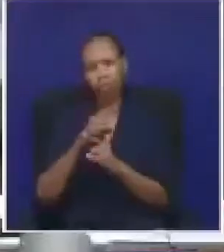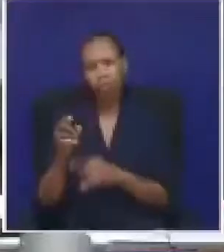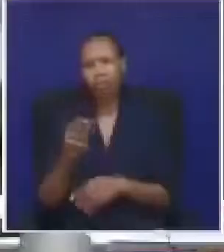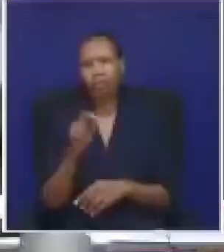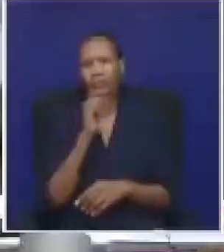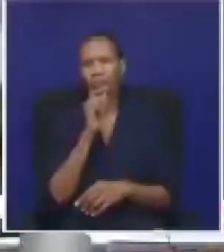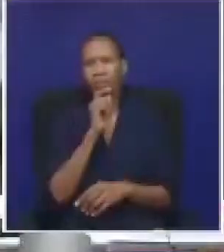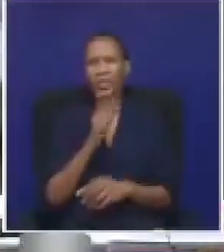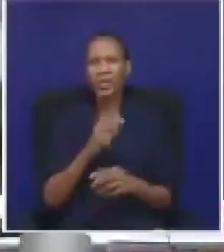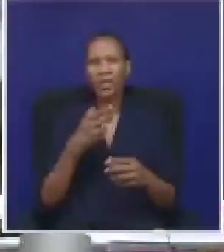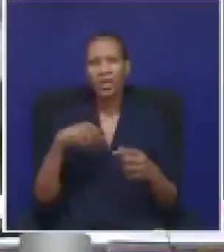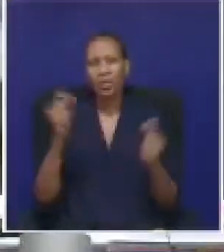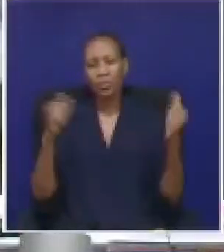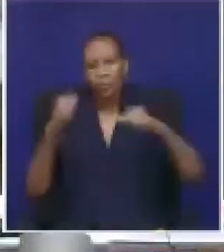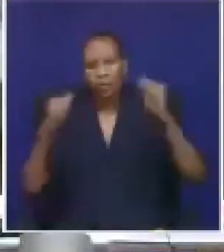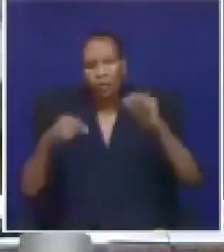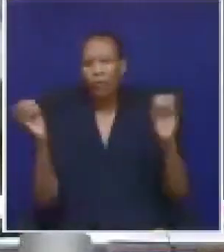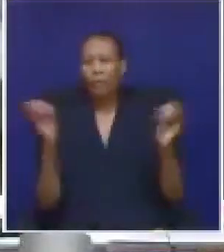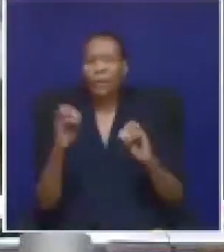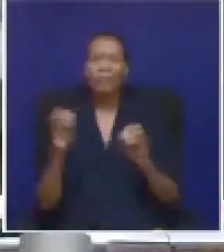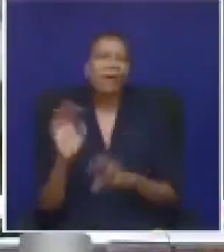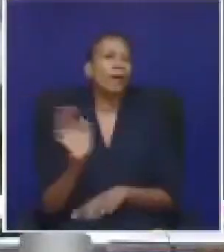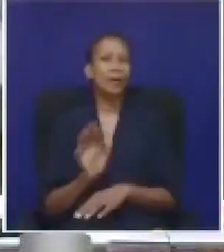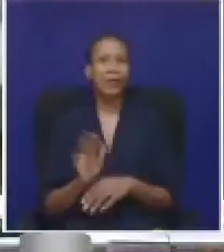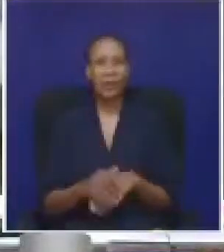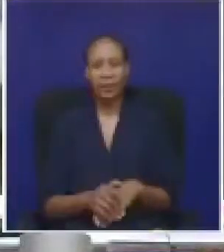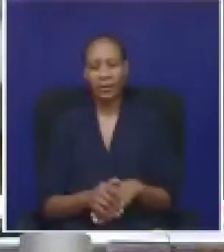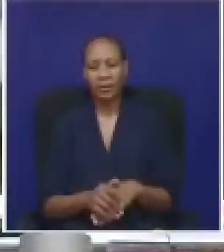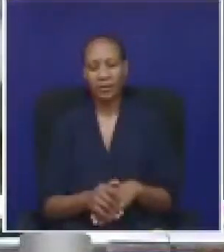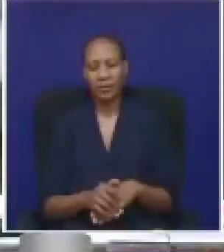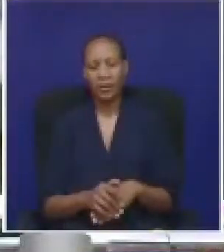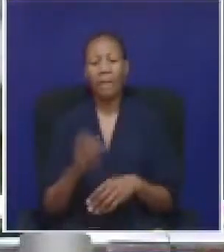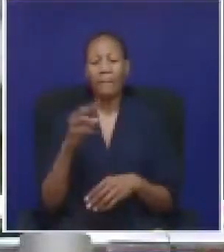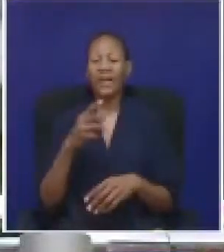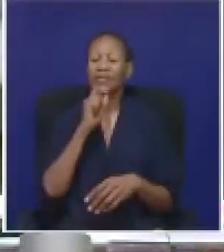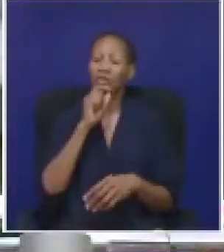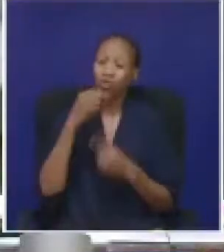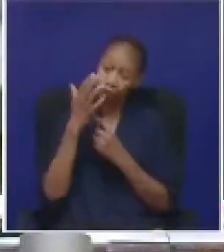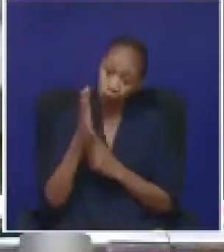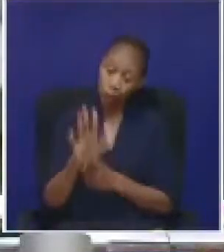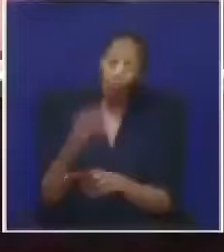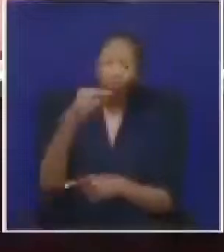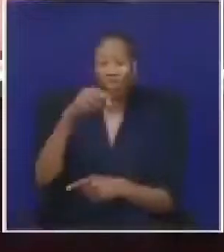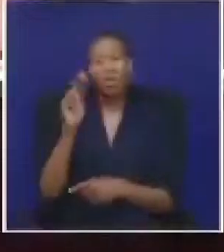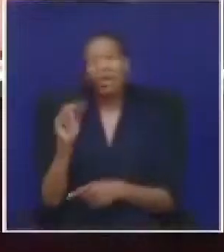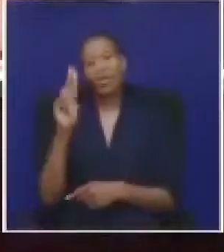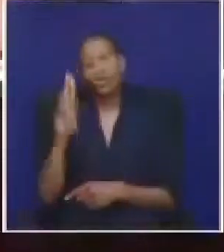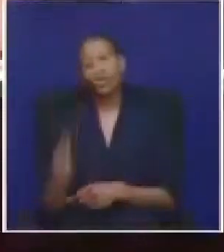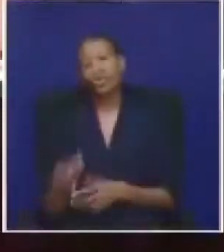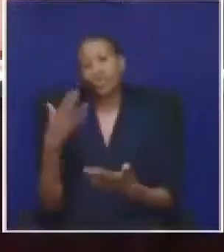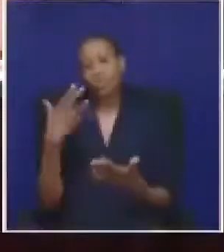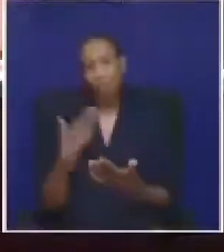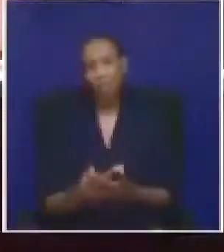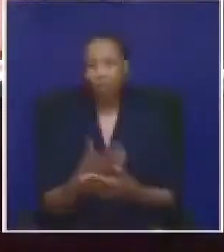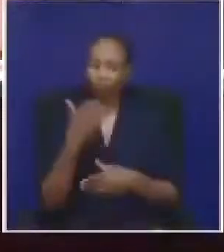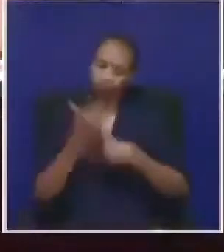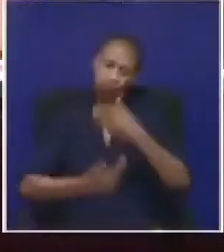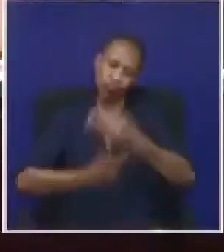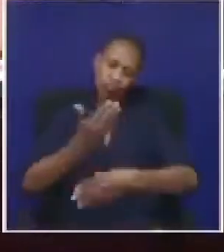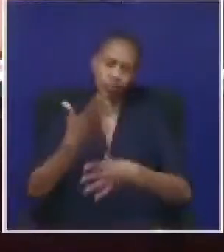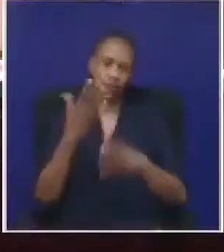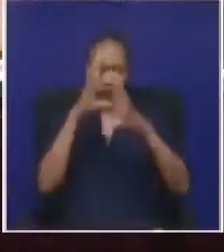lack of disagreements, but rather the ability to be able to forge